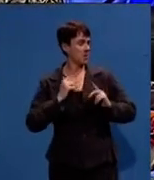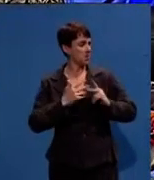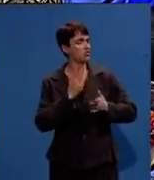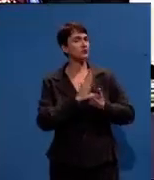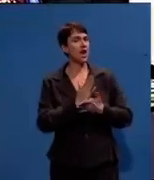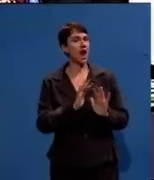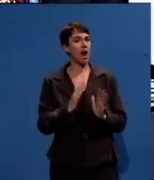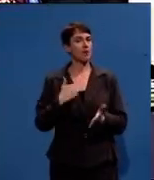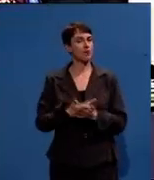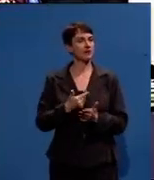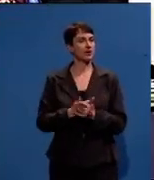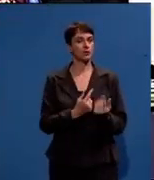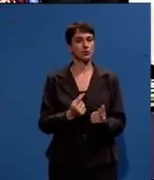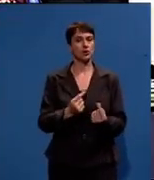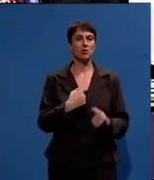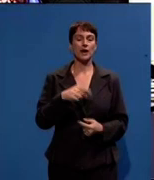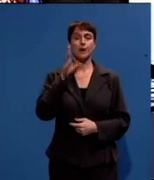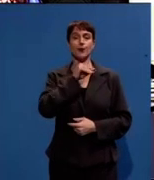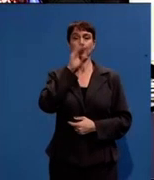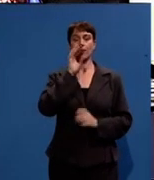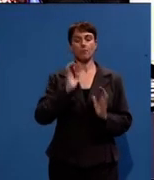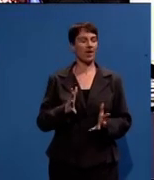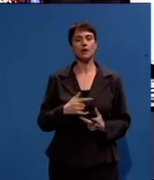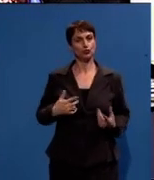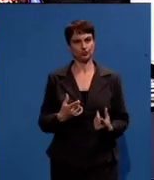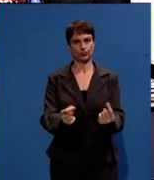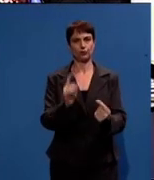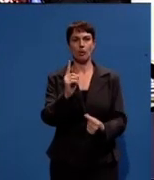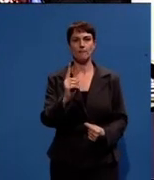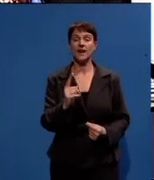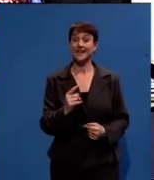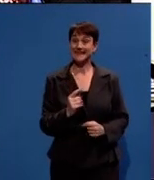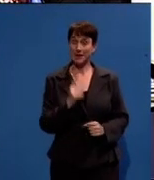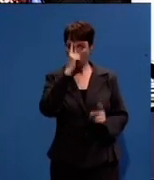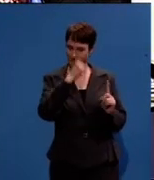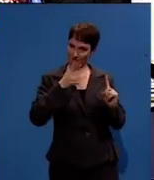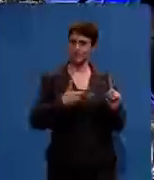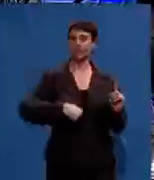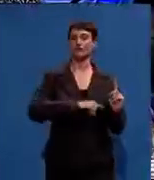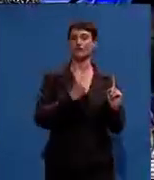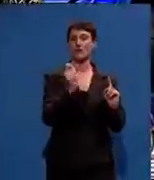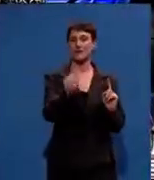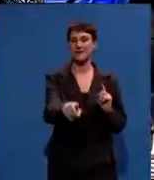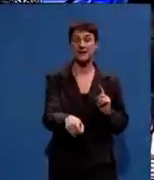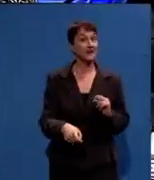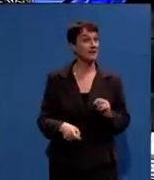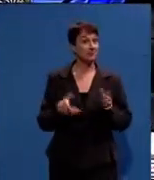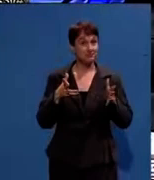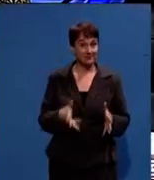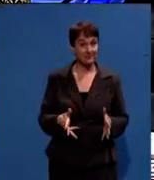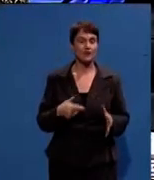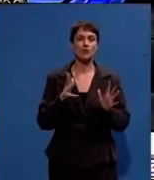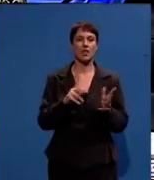that we can get involved. Not just talk it, but do it. The way Tate Madiba probably would have definitely wanted us to do. We are going to a